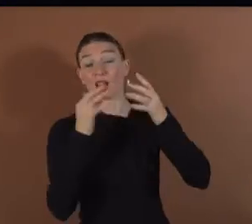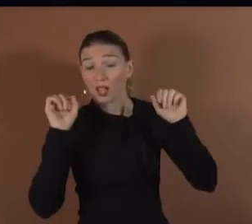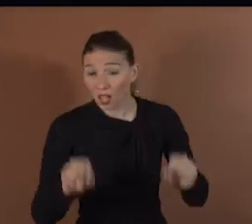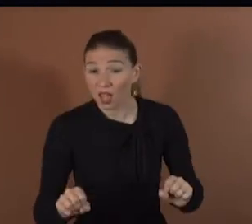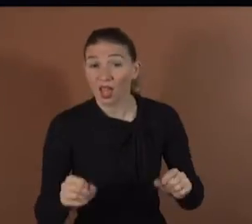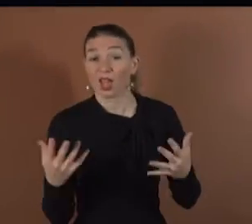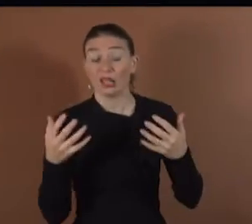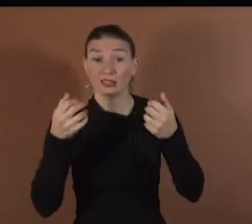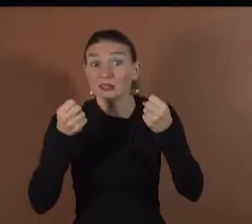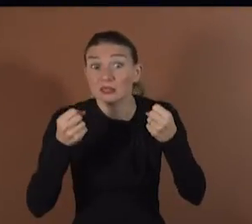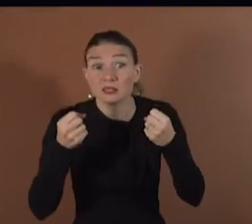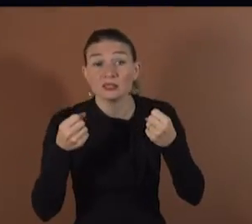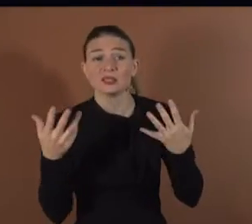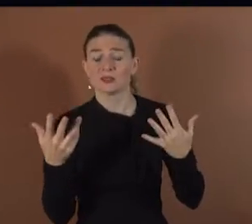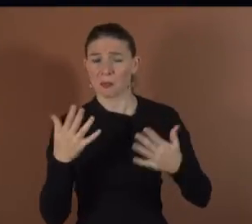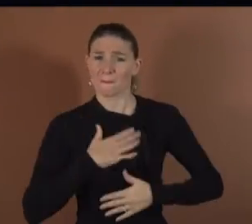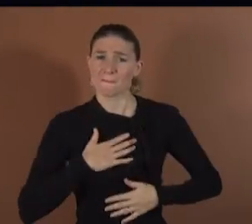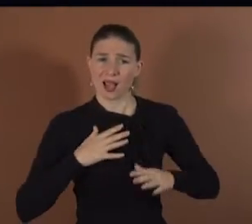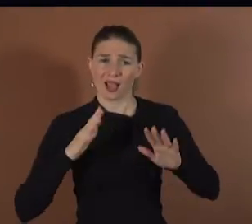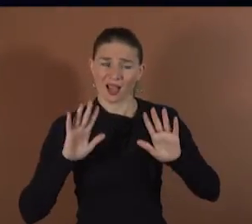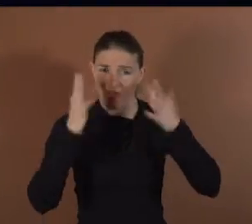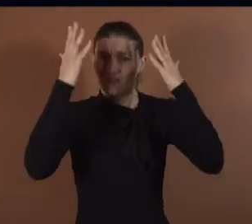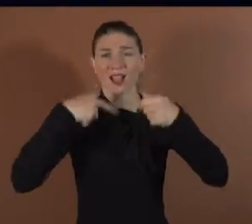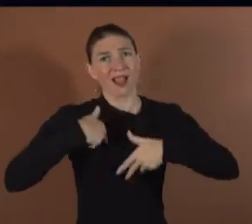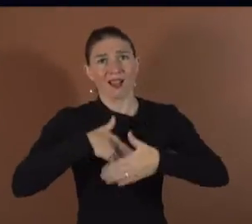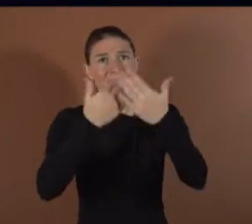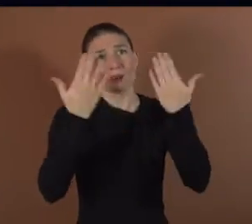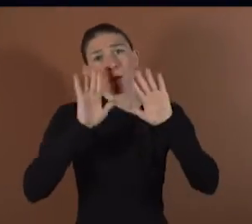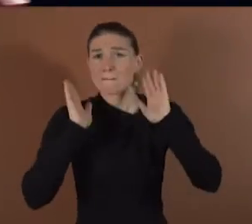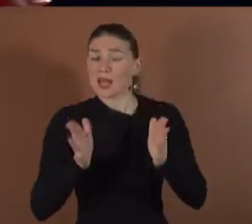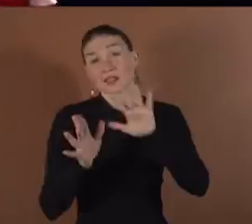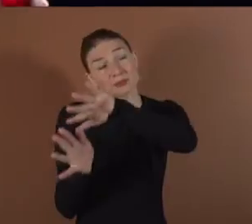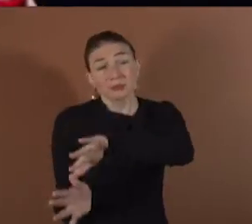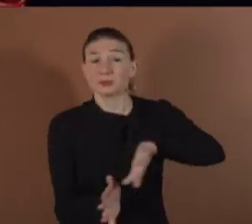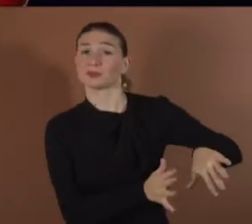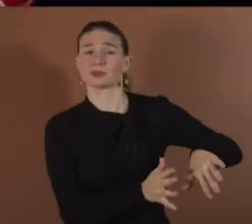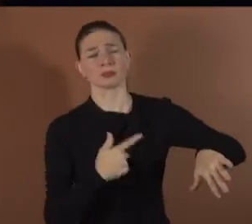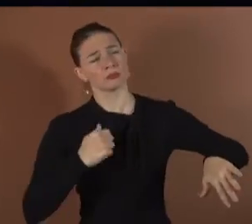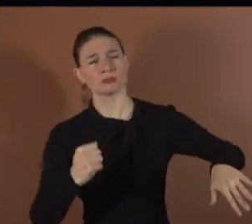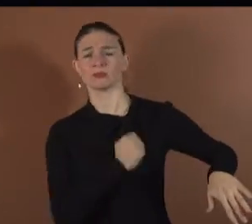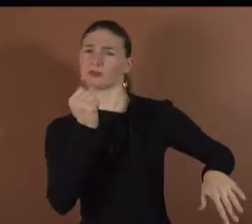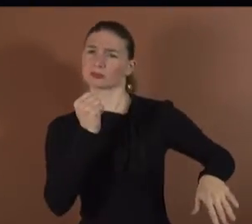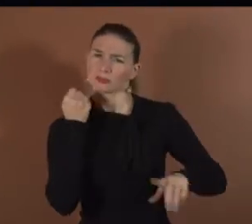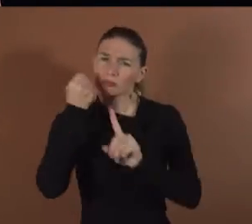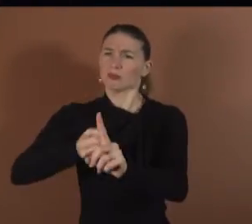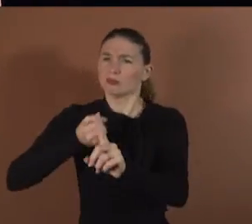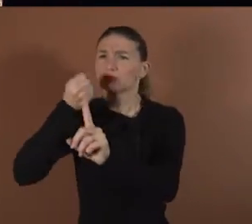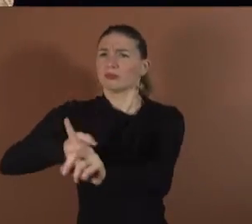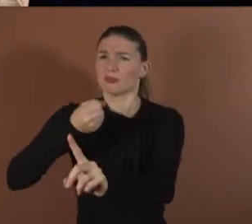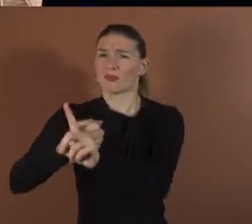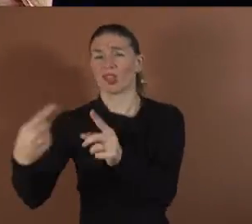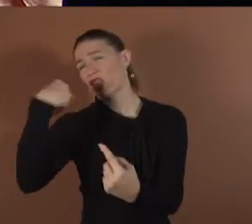to sometimes put your very life on the line. And for you to have that sense of courage to make the changes that we need in the